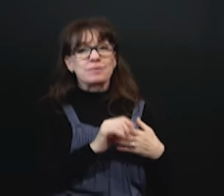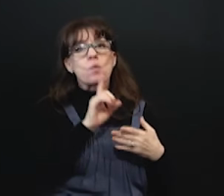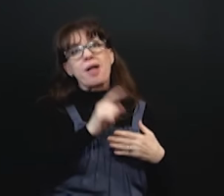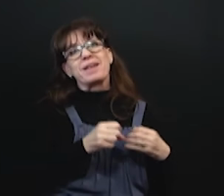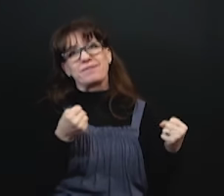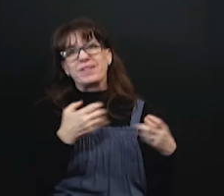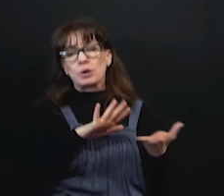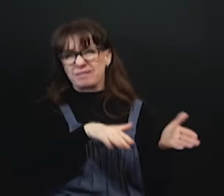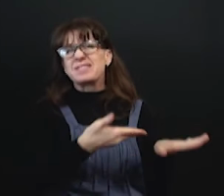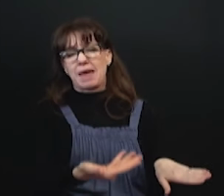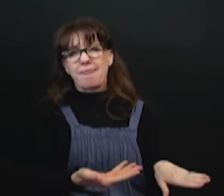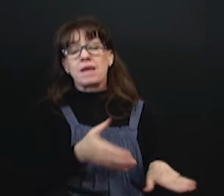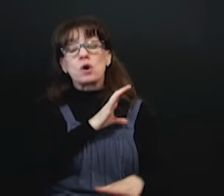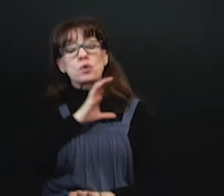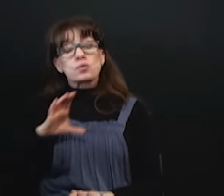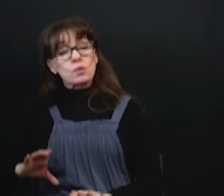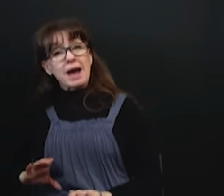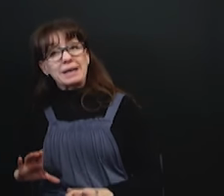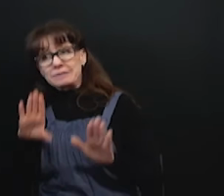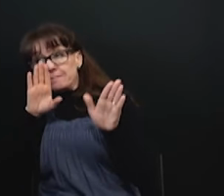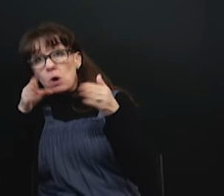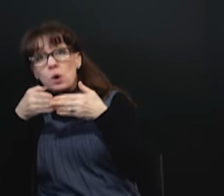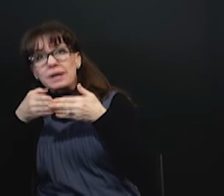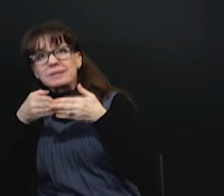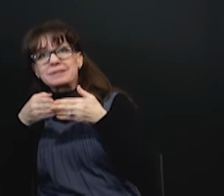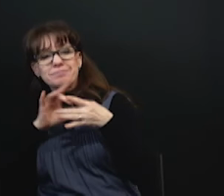death. Christ-centeredness frees us from that fear.